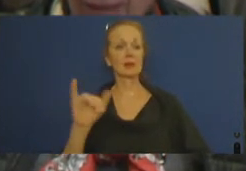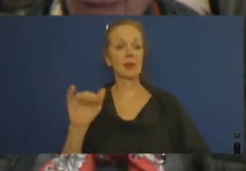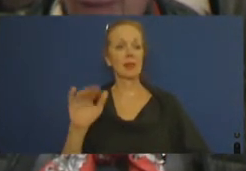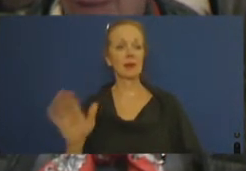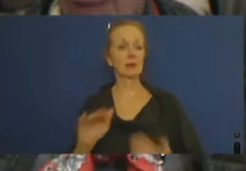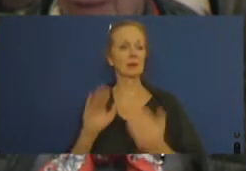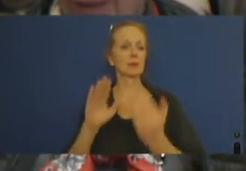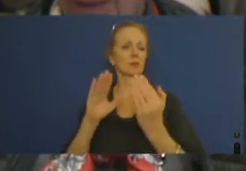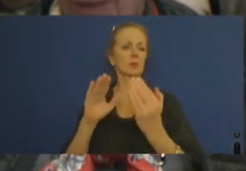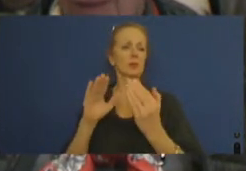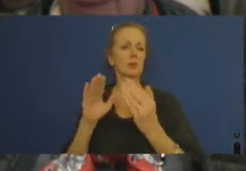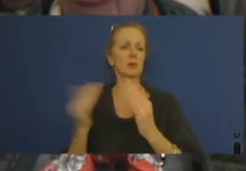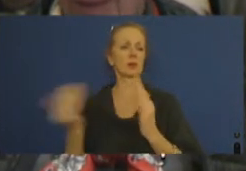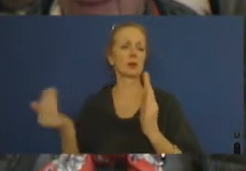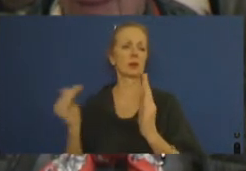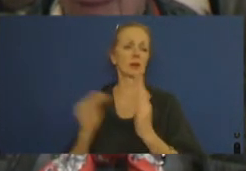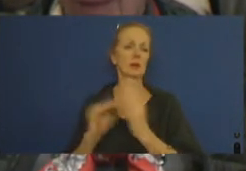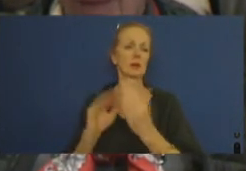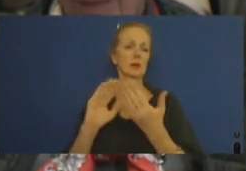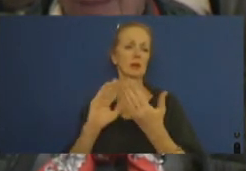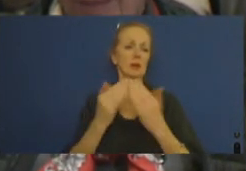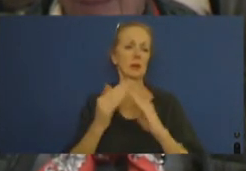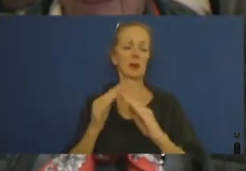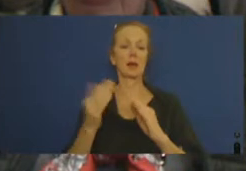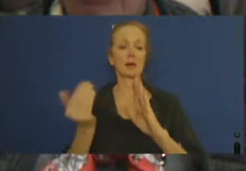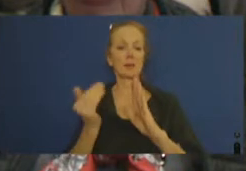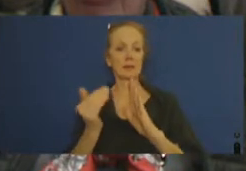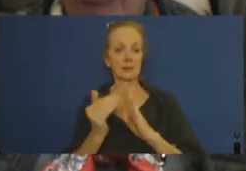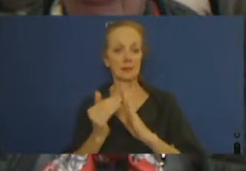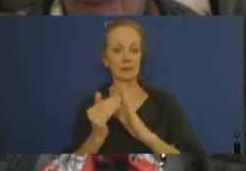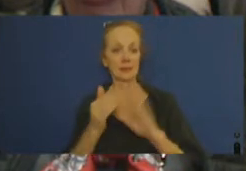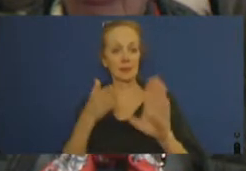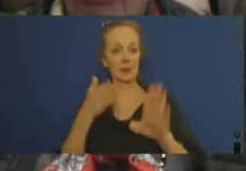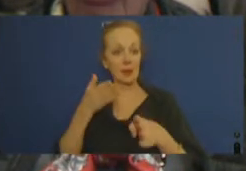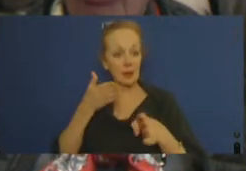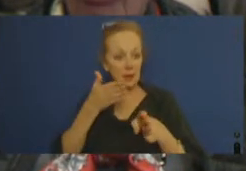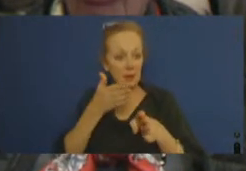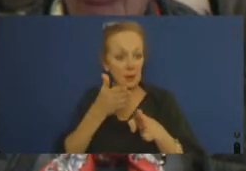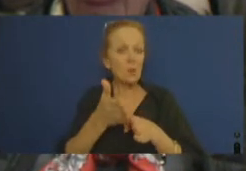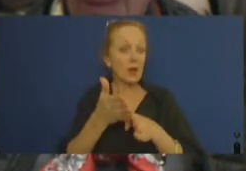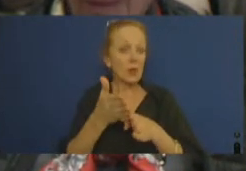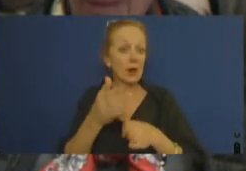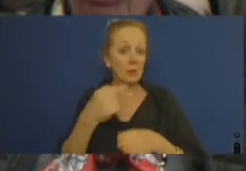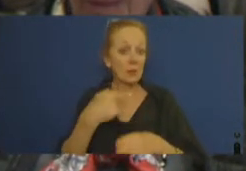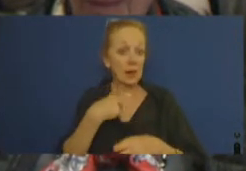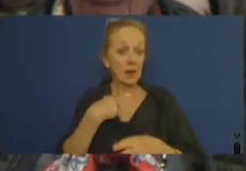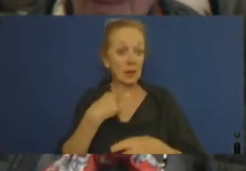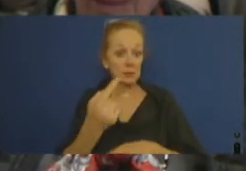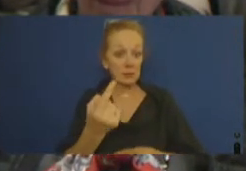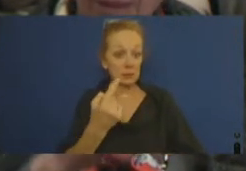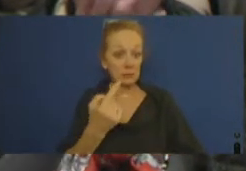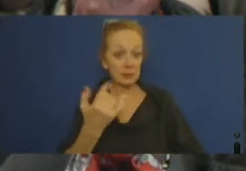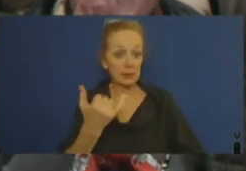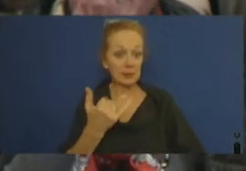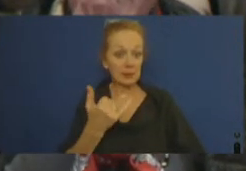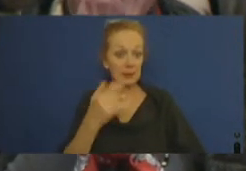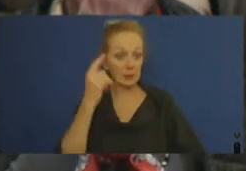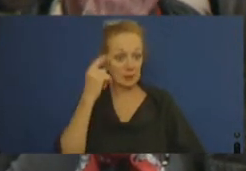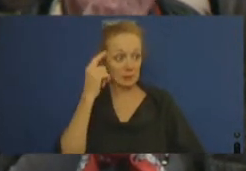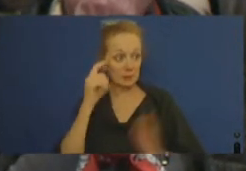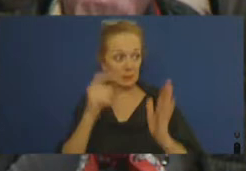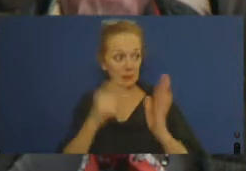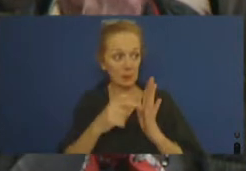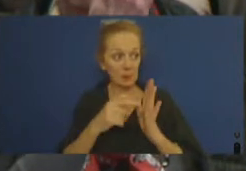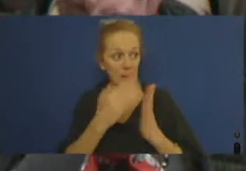coming against the communities. So again, the main thing for me coming here today is to notify you that the Part 150 is going